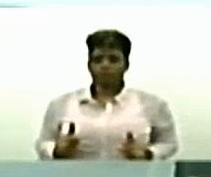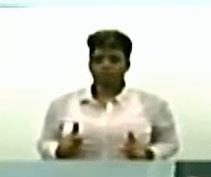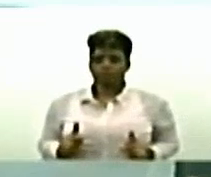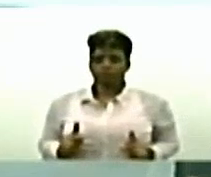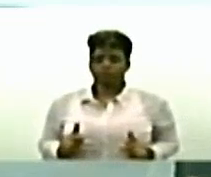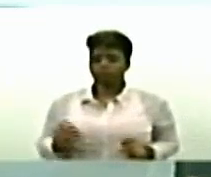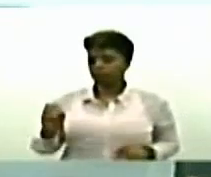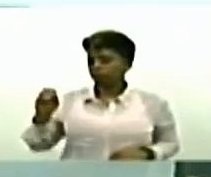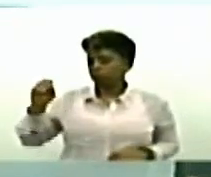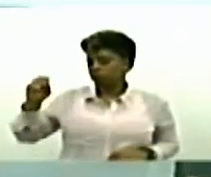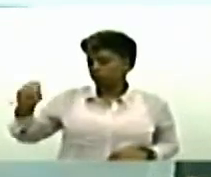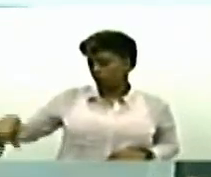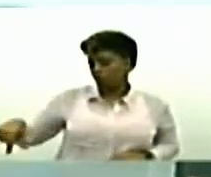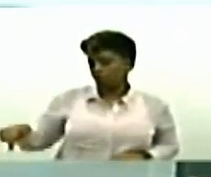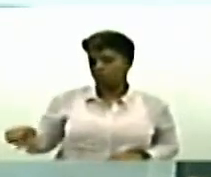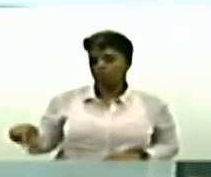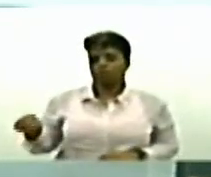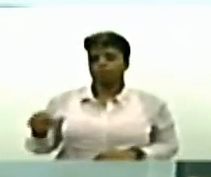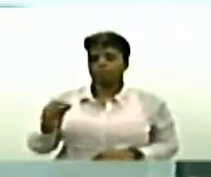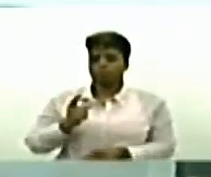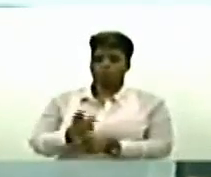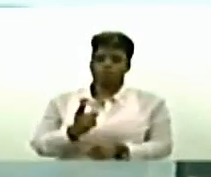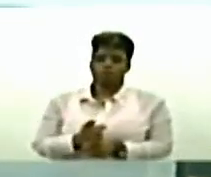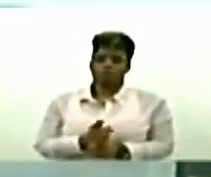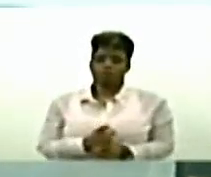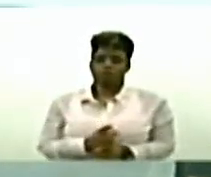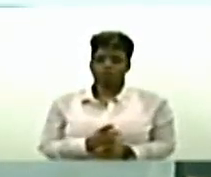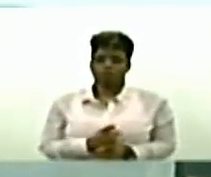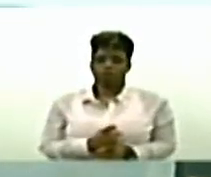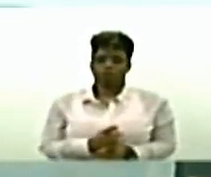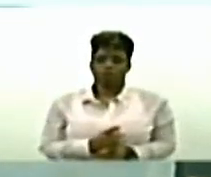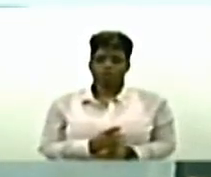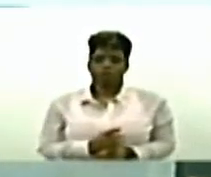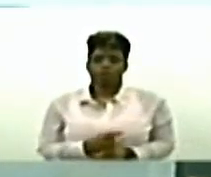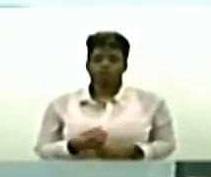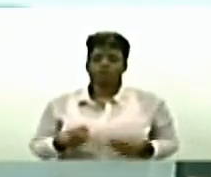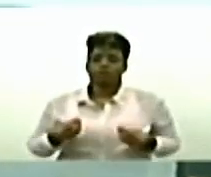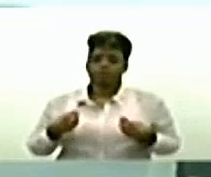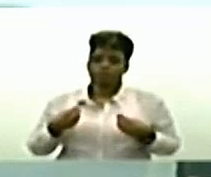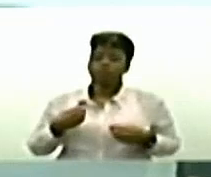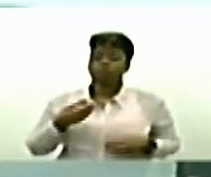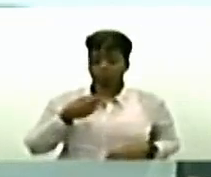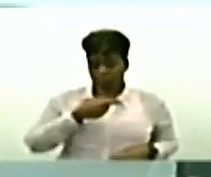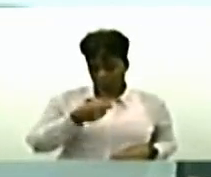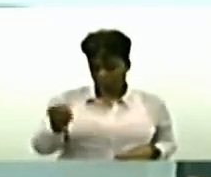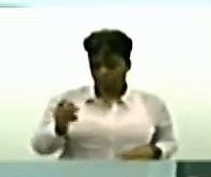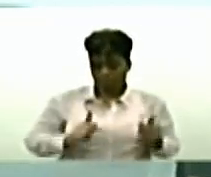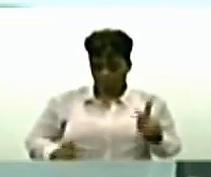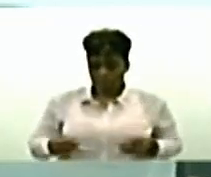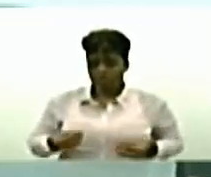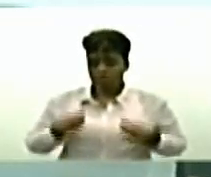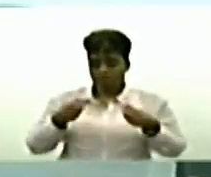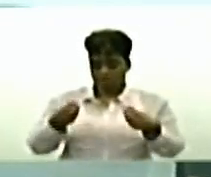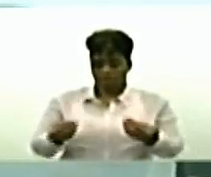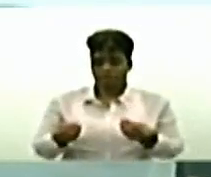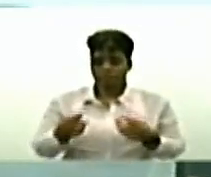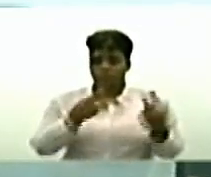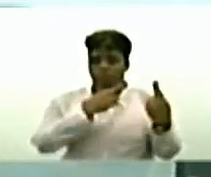dispose of litter properly. And they're given the responsibility to